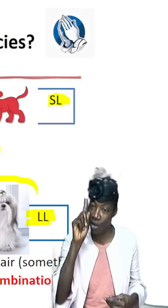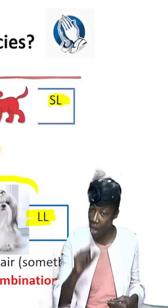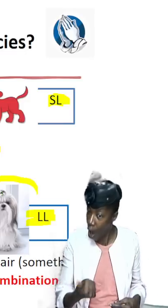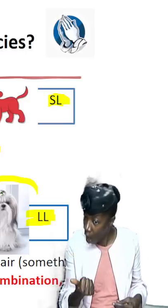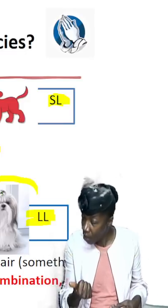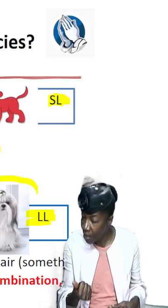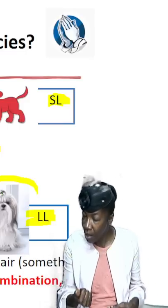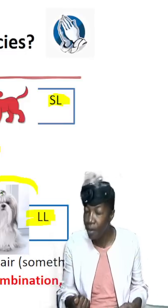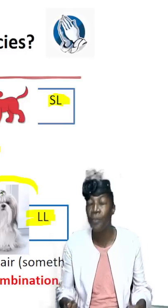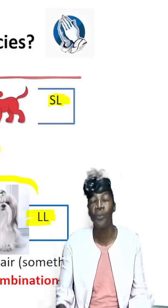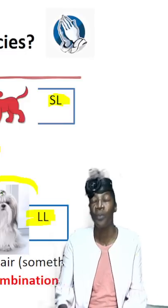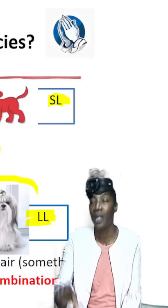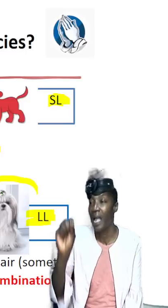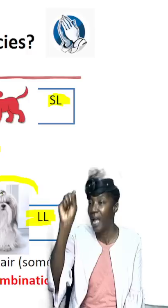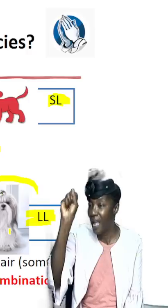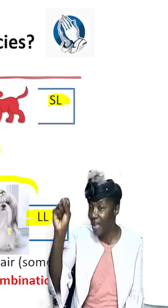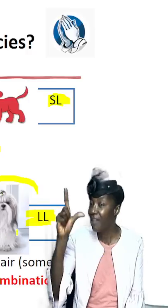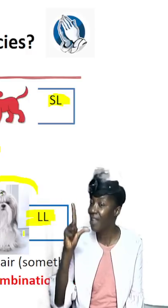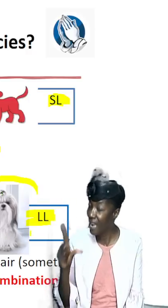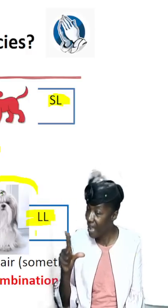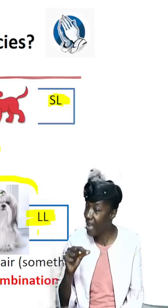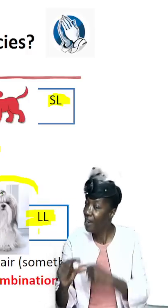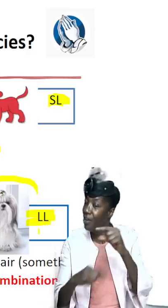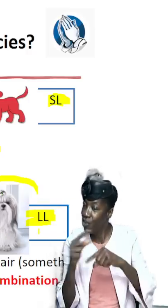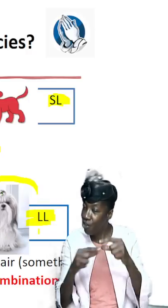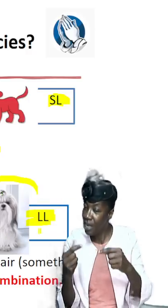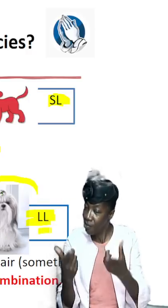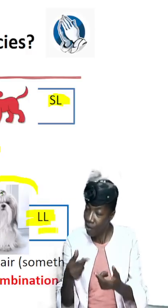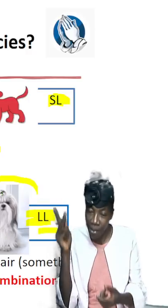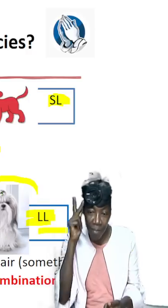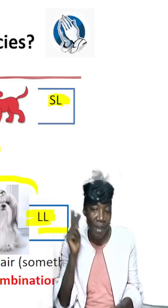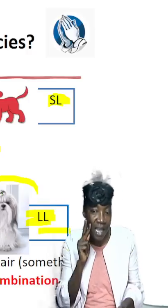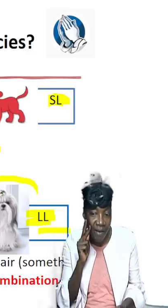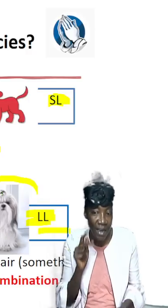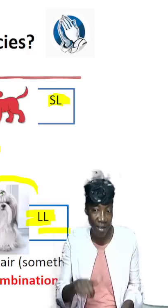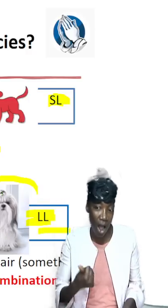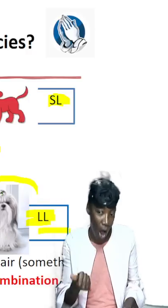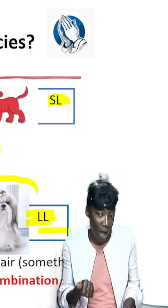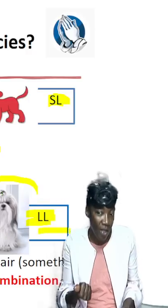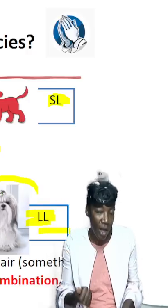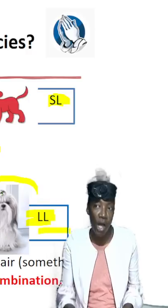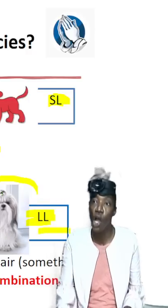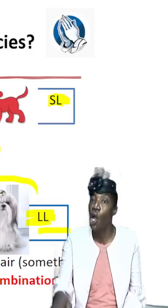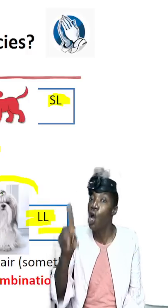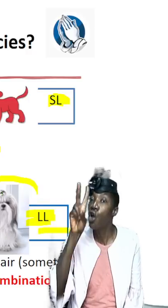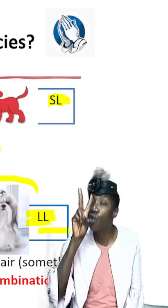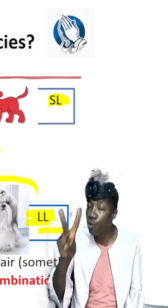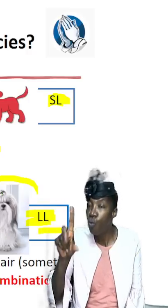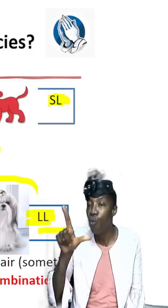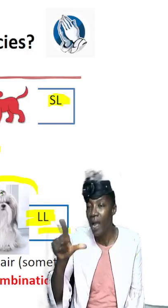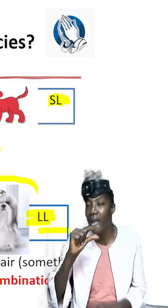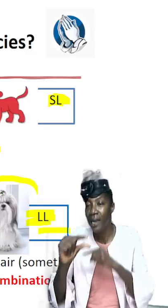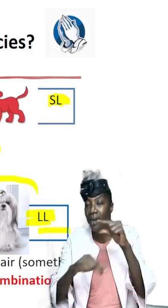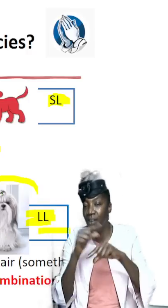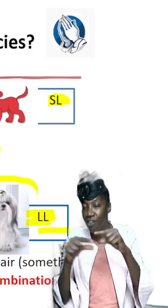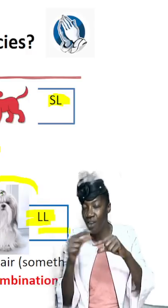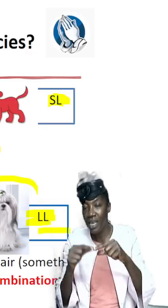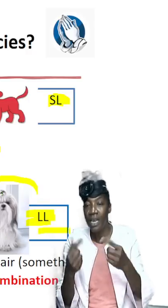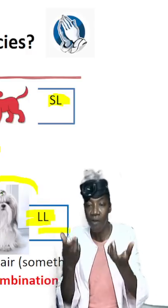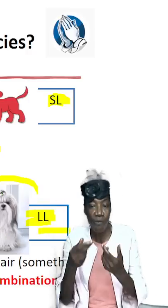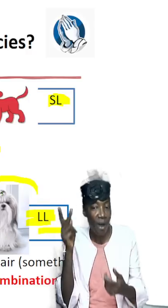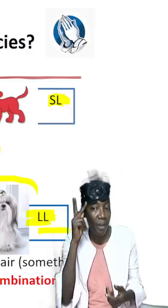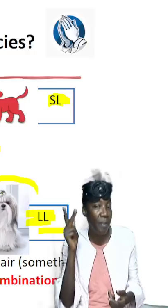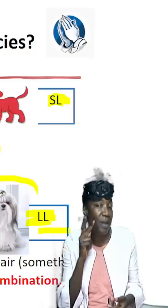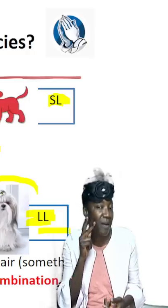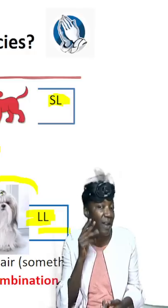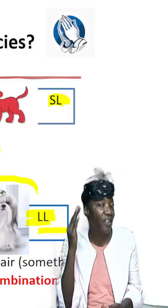they got from the parents. And one have two L gene also got from the parents. Brothers and sisters, you